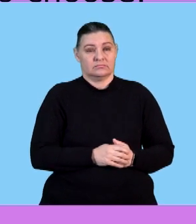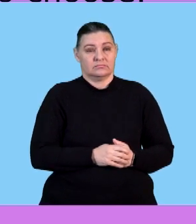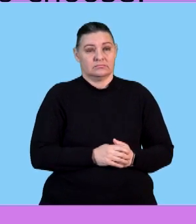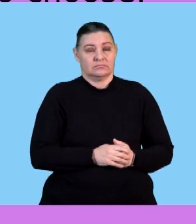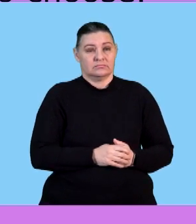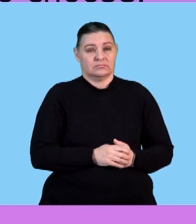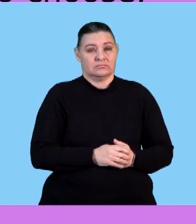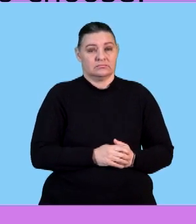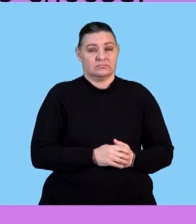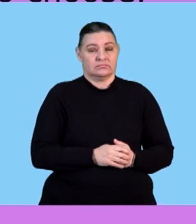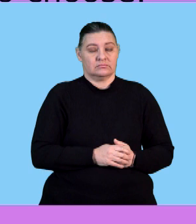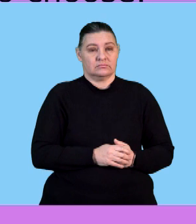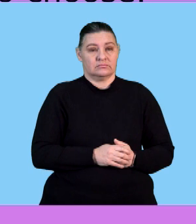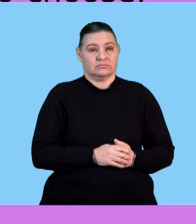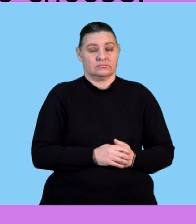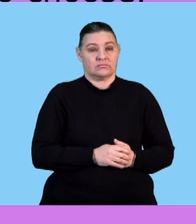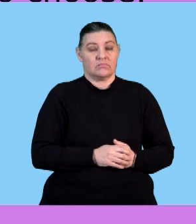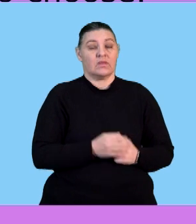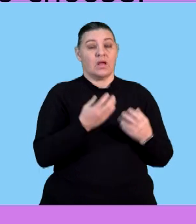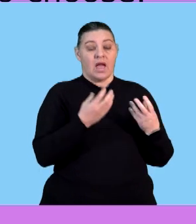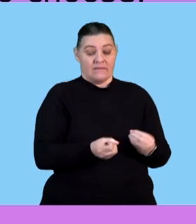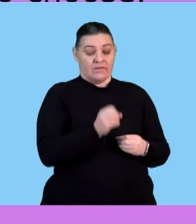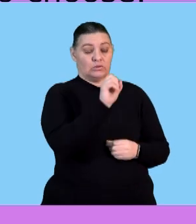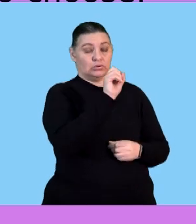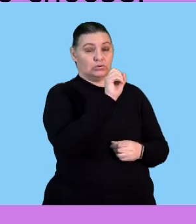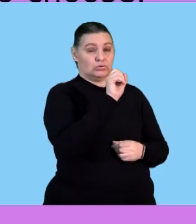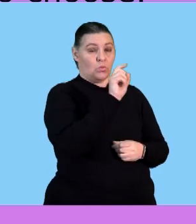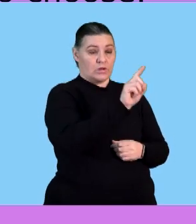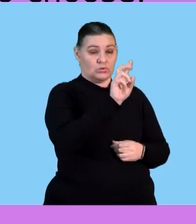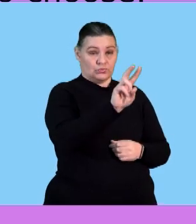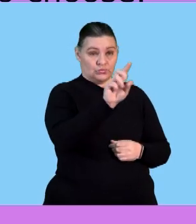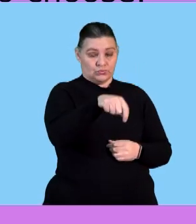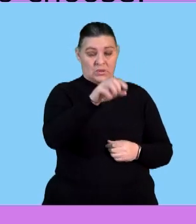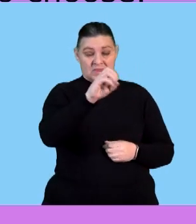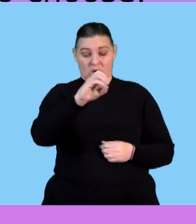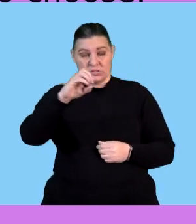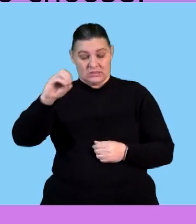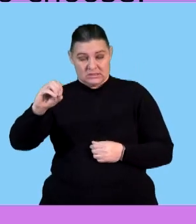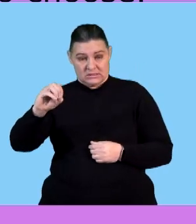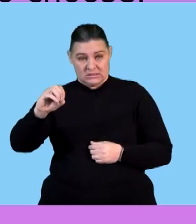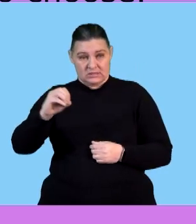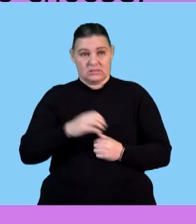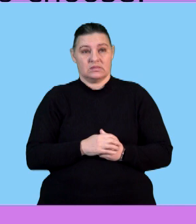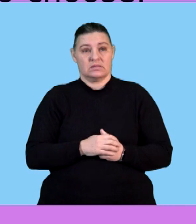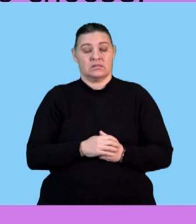okay, we have 12,000 Rand. The interest rate is